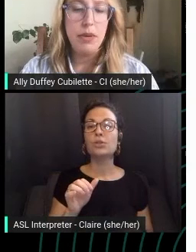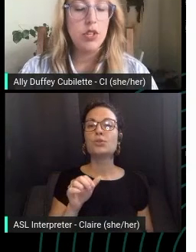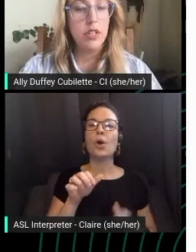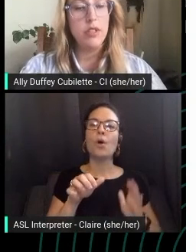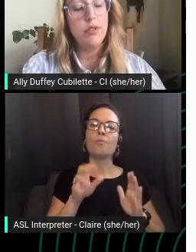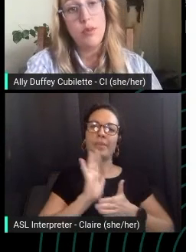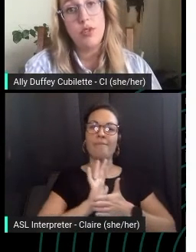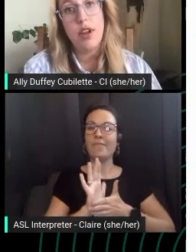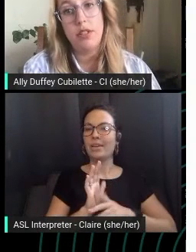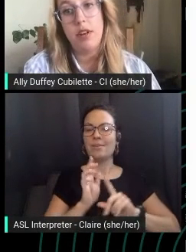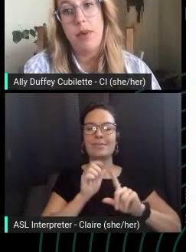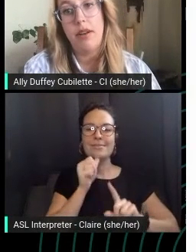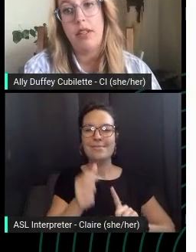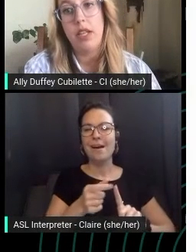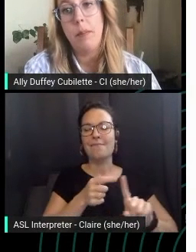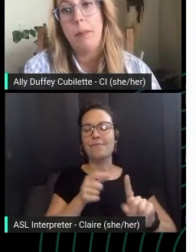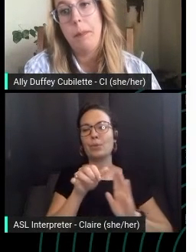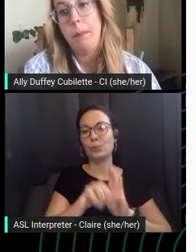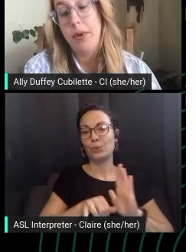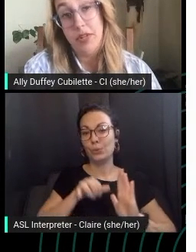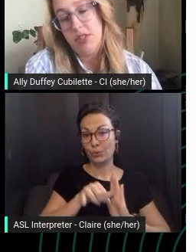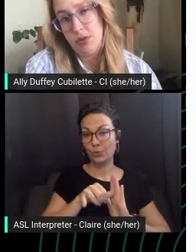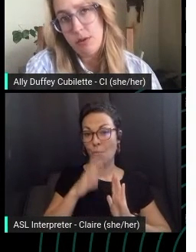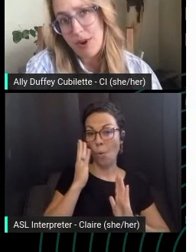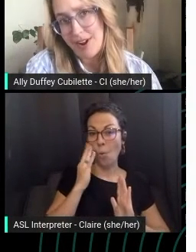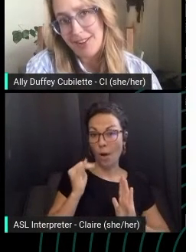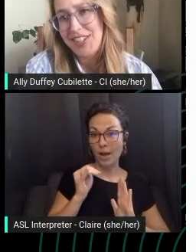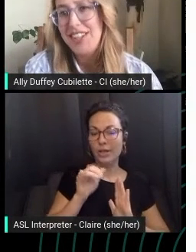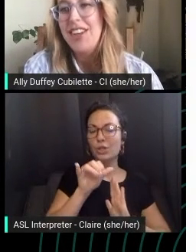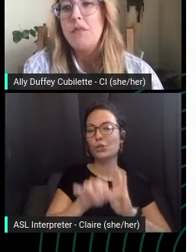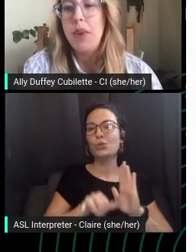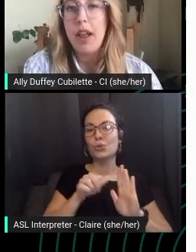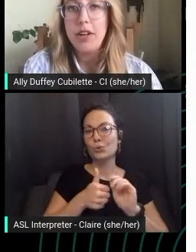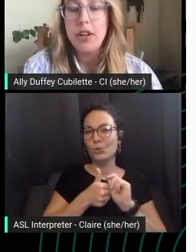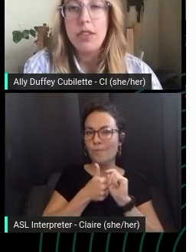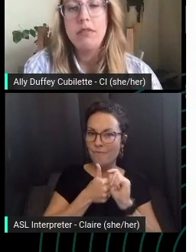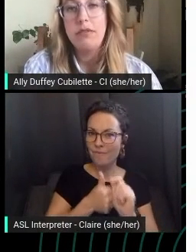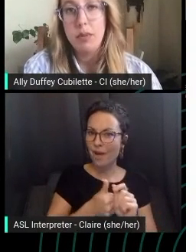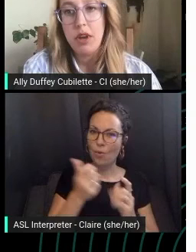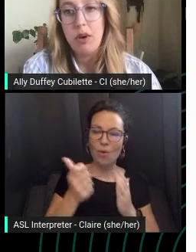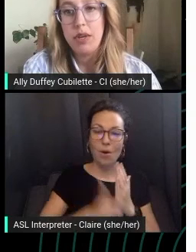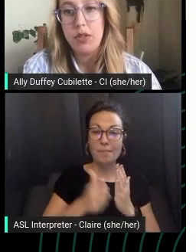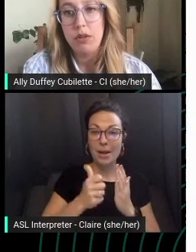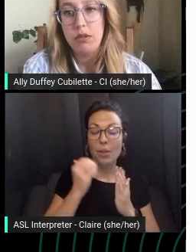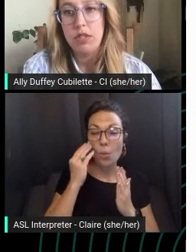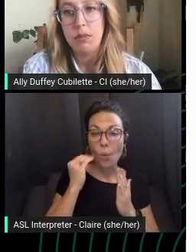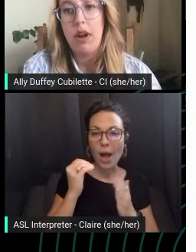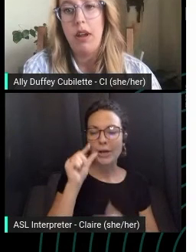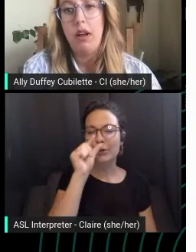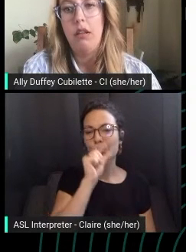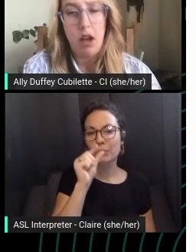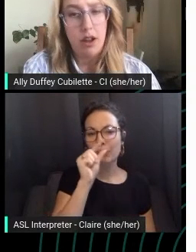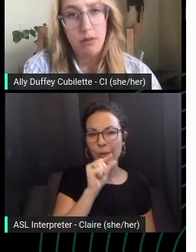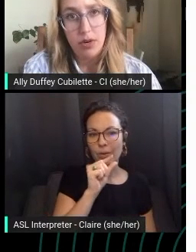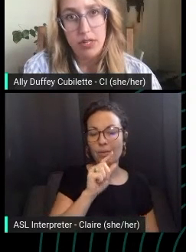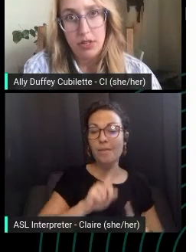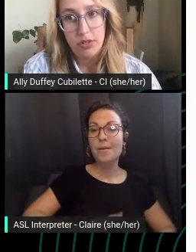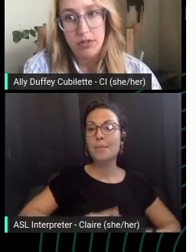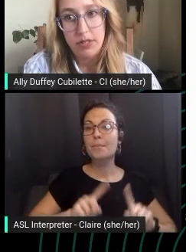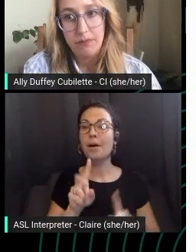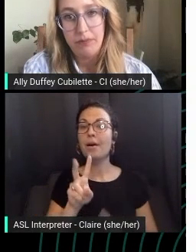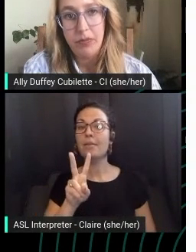plays. I mentioned that YouTube was tracked automatically because it's a Google product, but I know that Vimeo is used by a lot